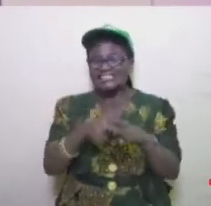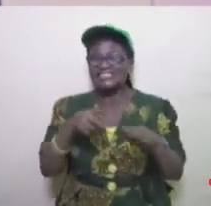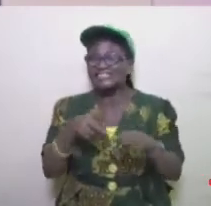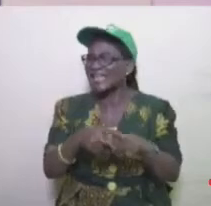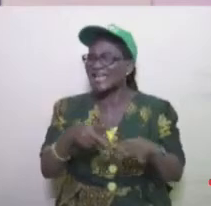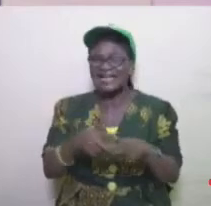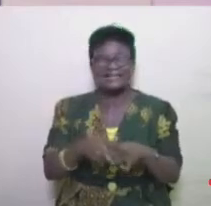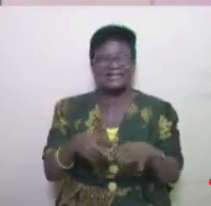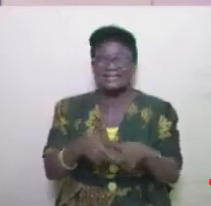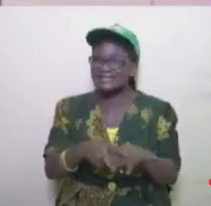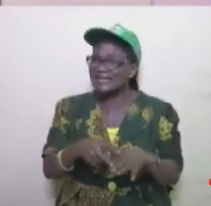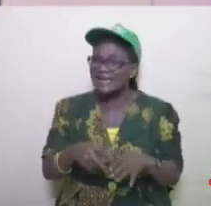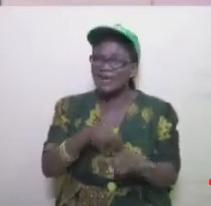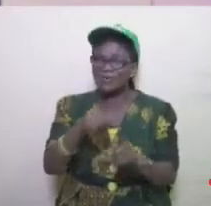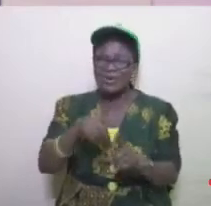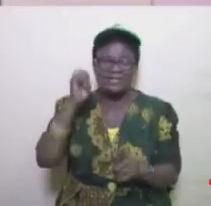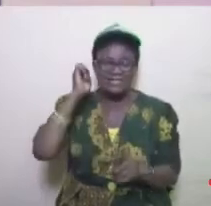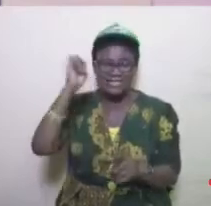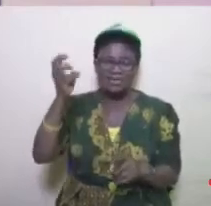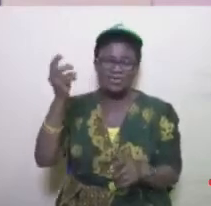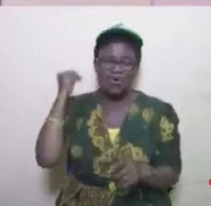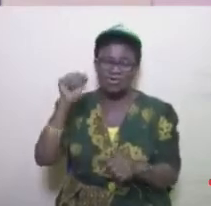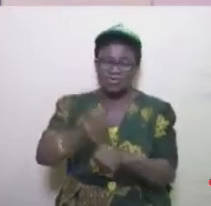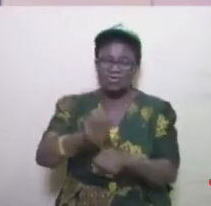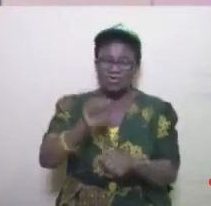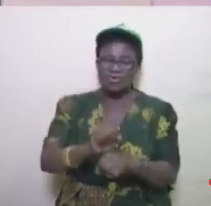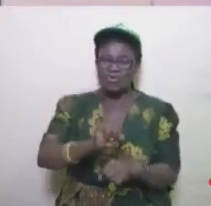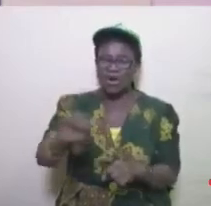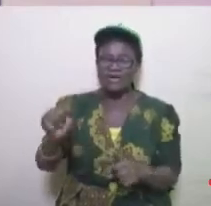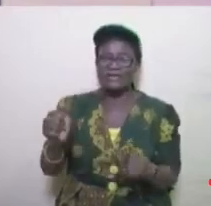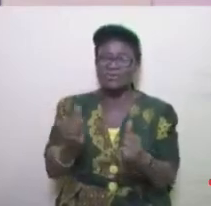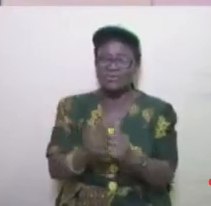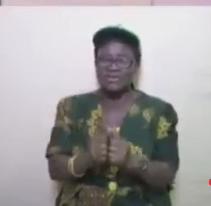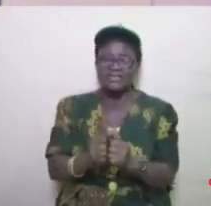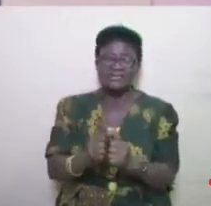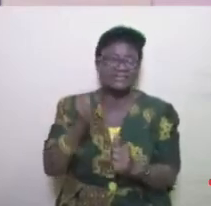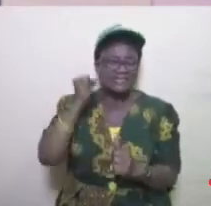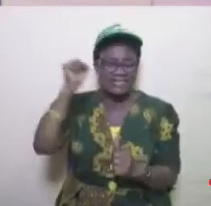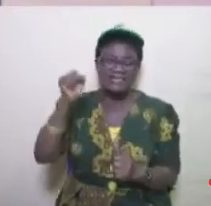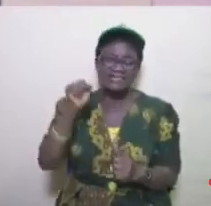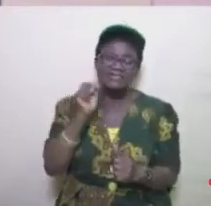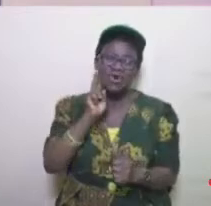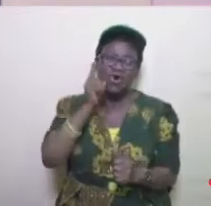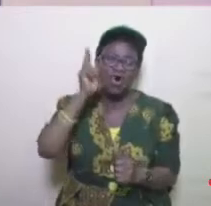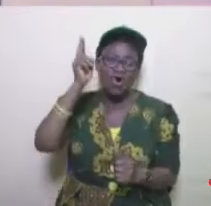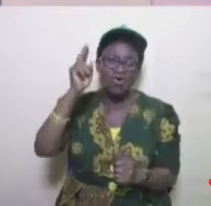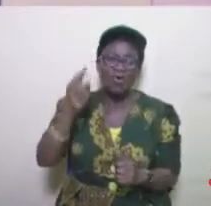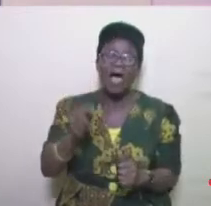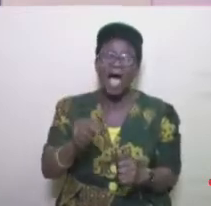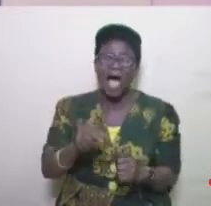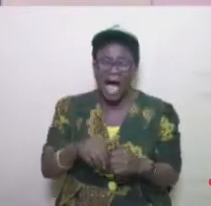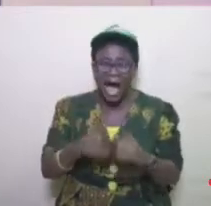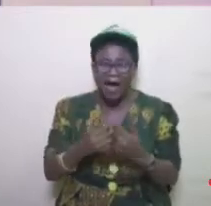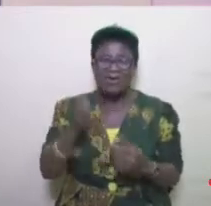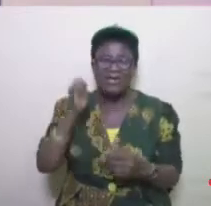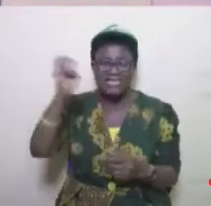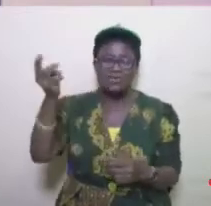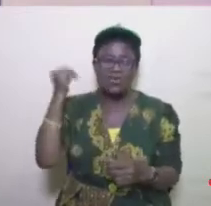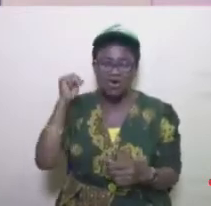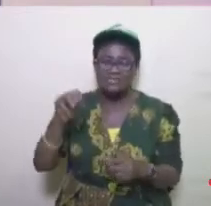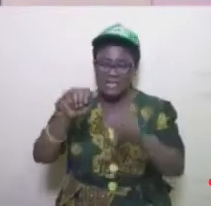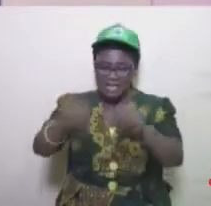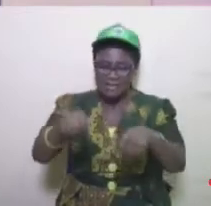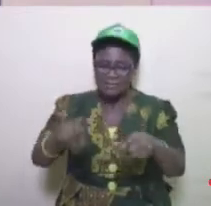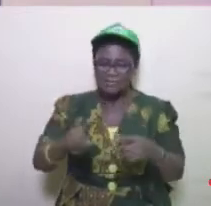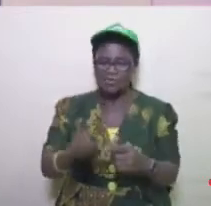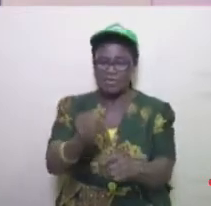permanently when he was working with his uncle. How was he able to get the secret